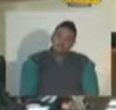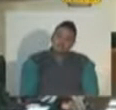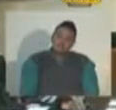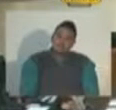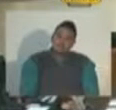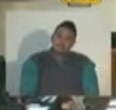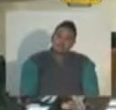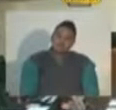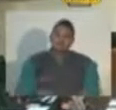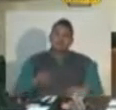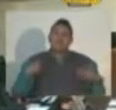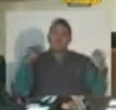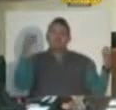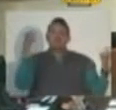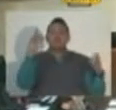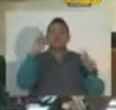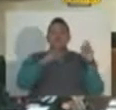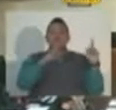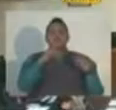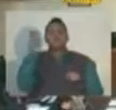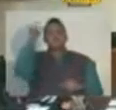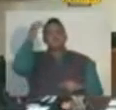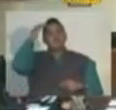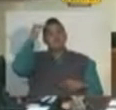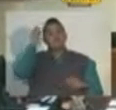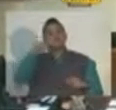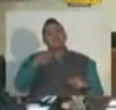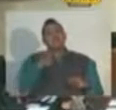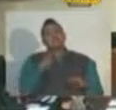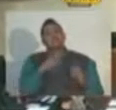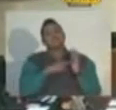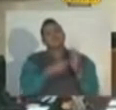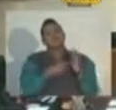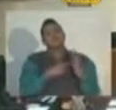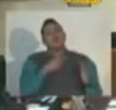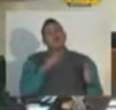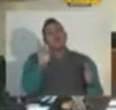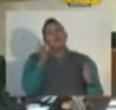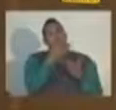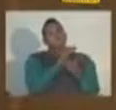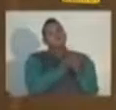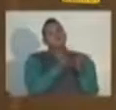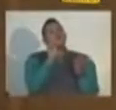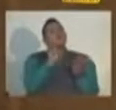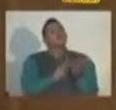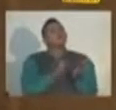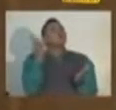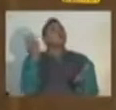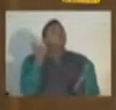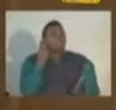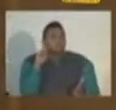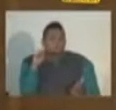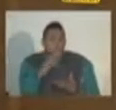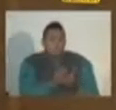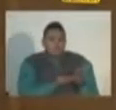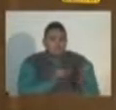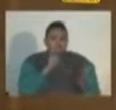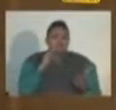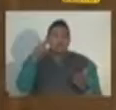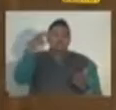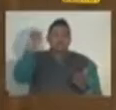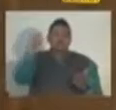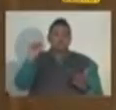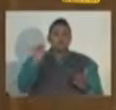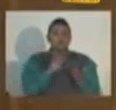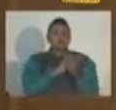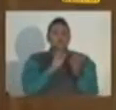please, by pointing out the heads under the budget where this doubling that is going to be available to the secondary